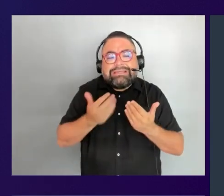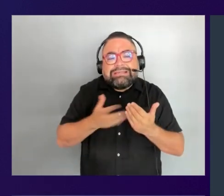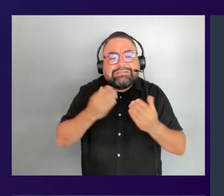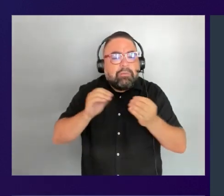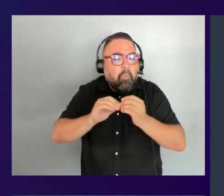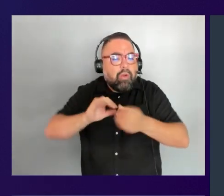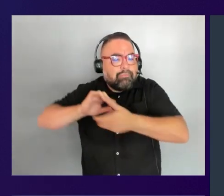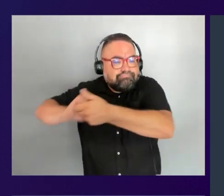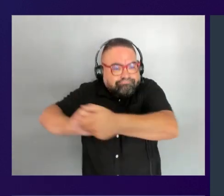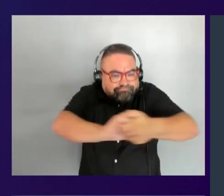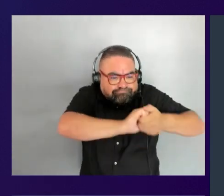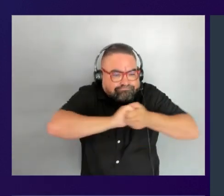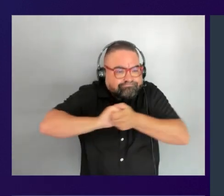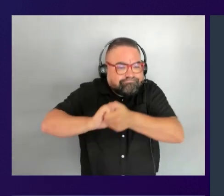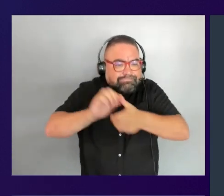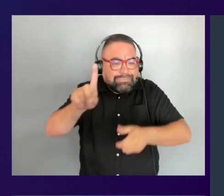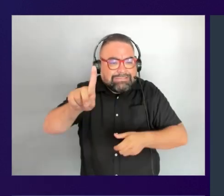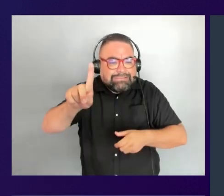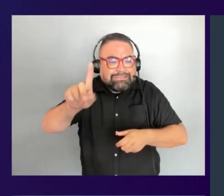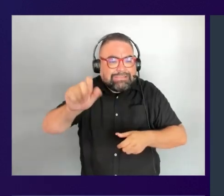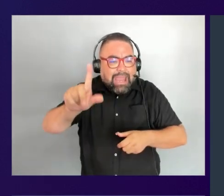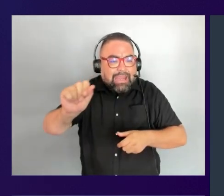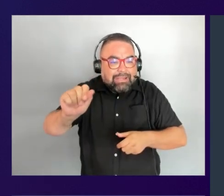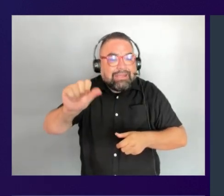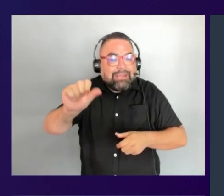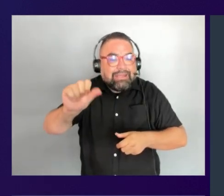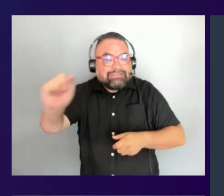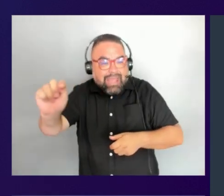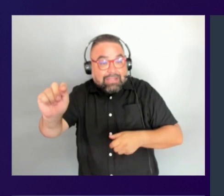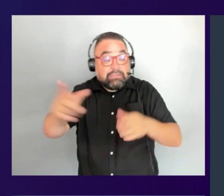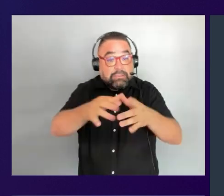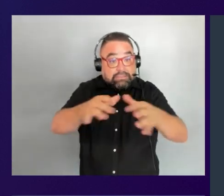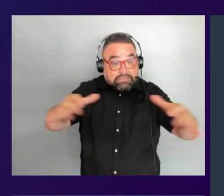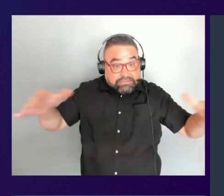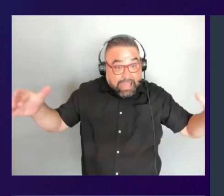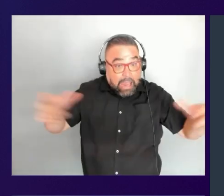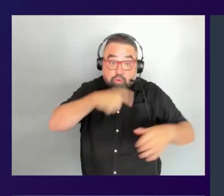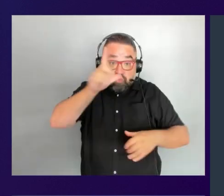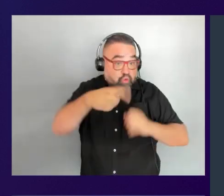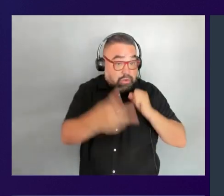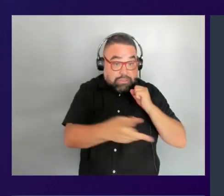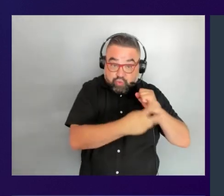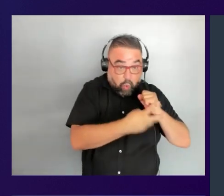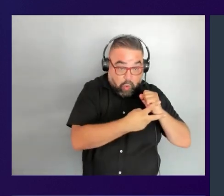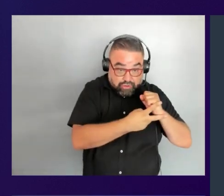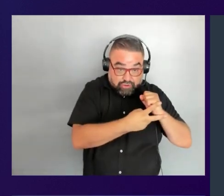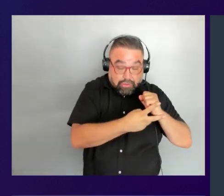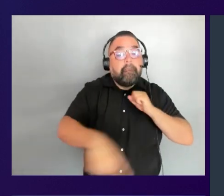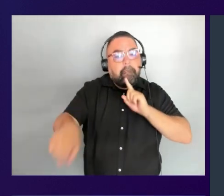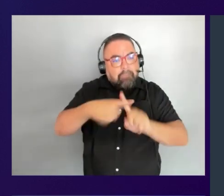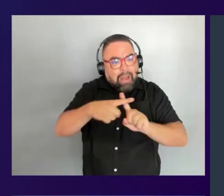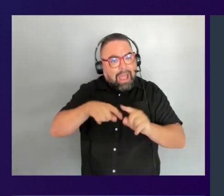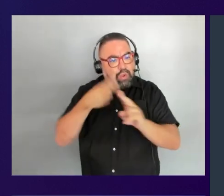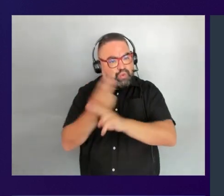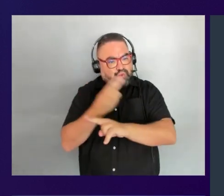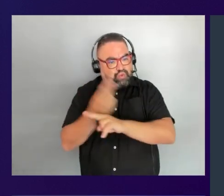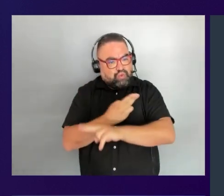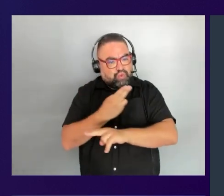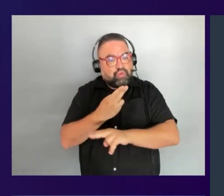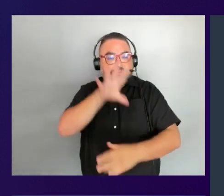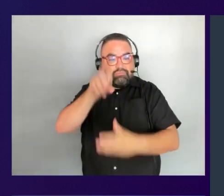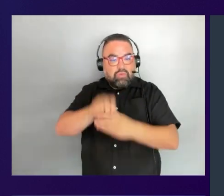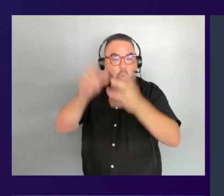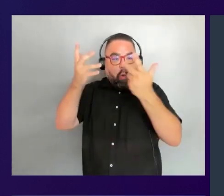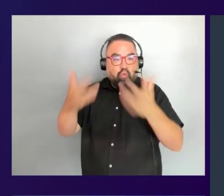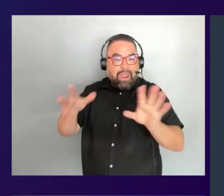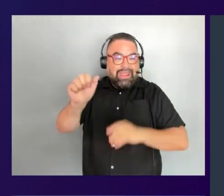you can scale your application data sets without having to manage storage, and you can leverage the efficiencies built into AWS Storage so